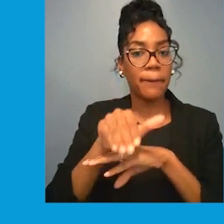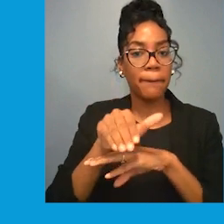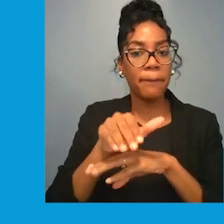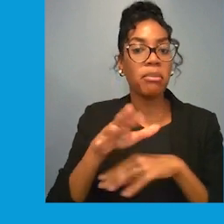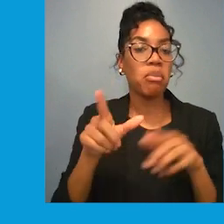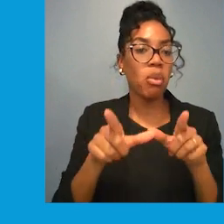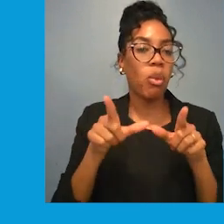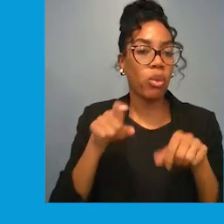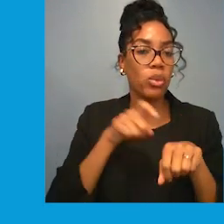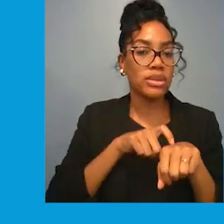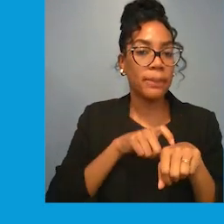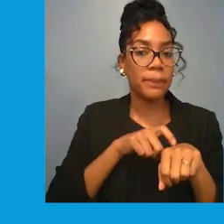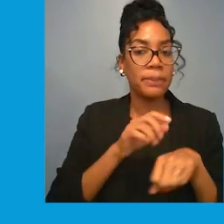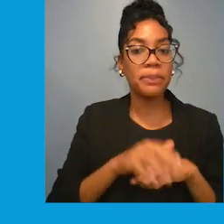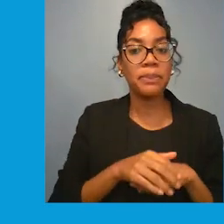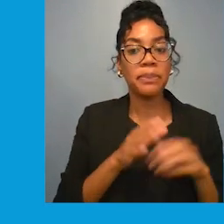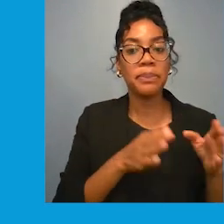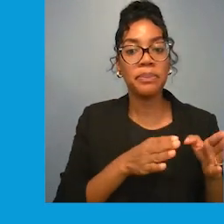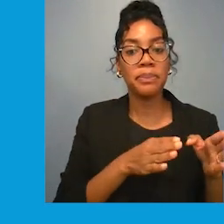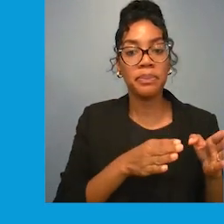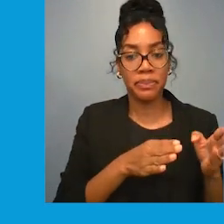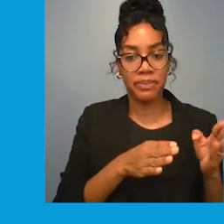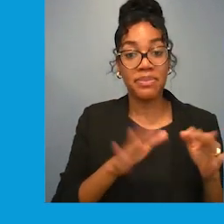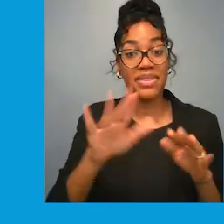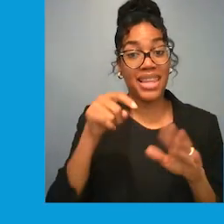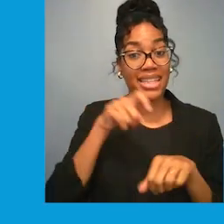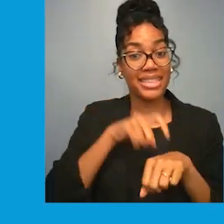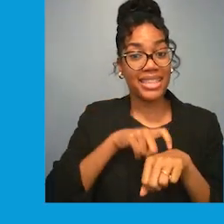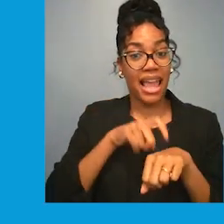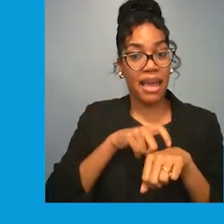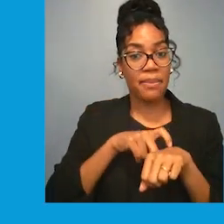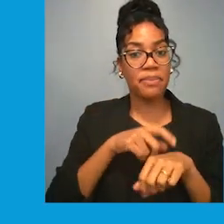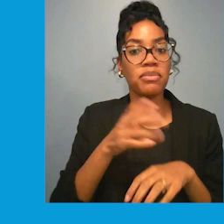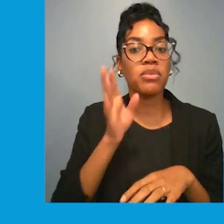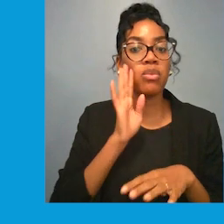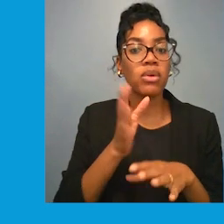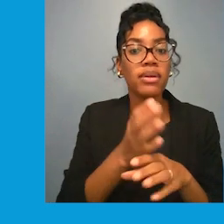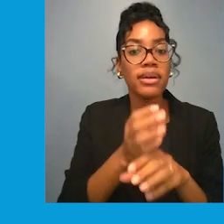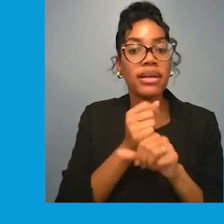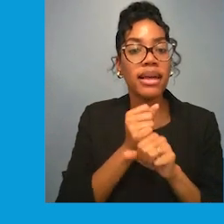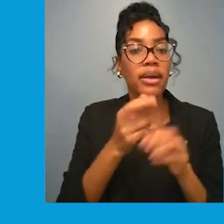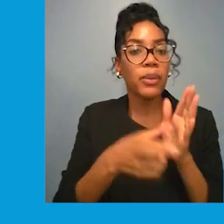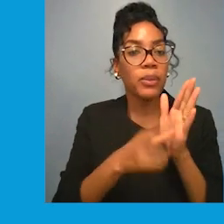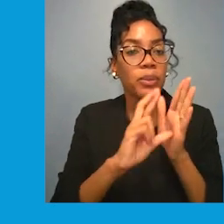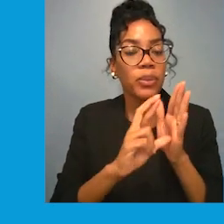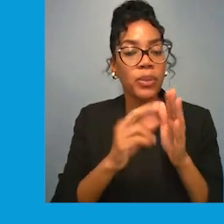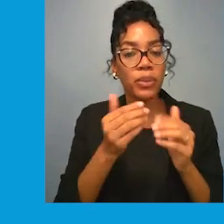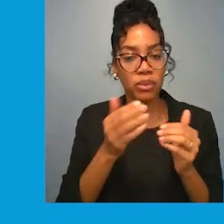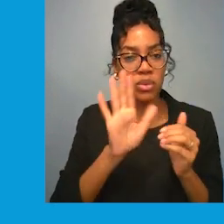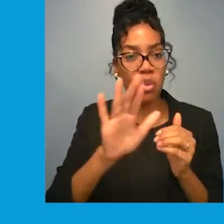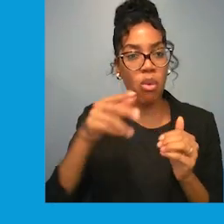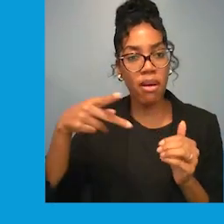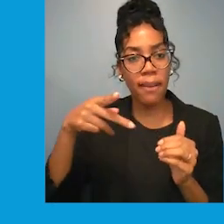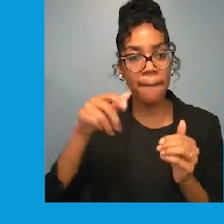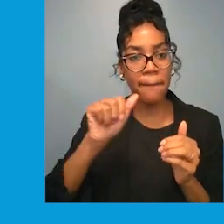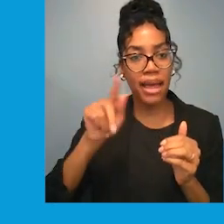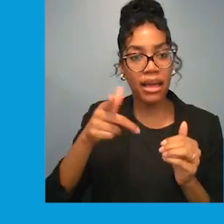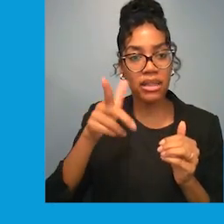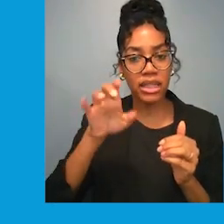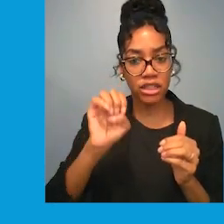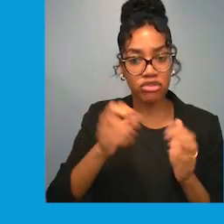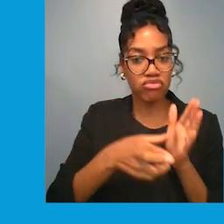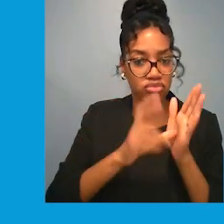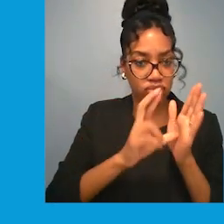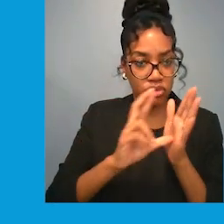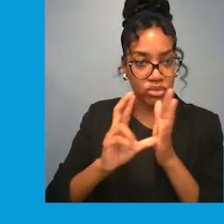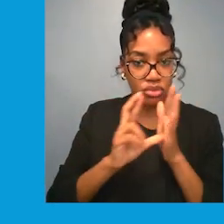for minimum requirements and properly redact, and also you get your interview with your Sea Grant director. In March, our